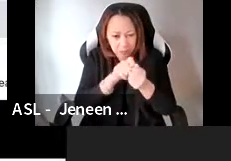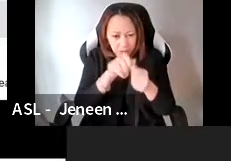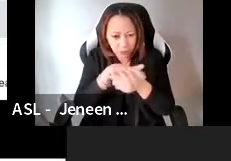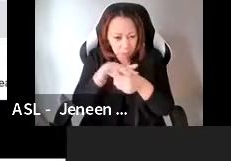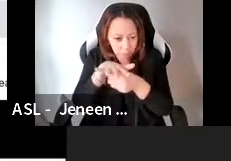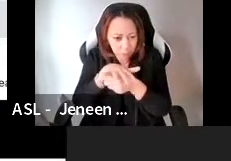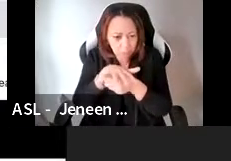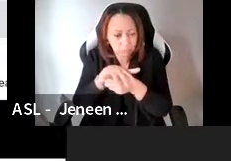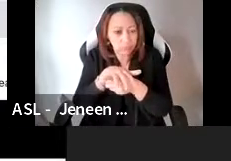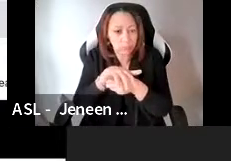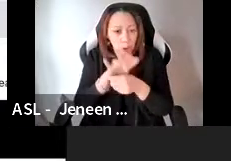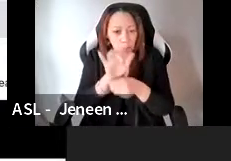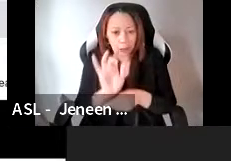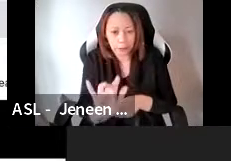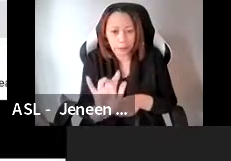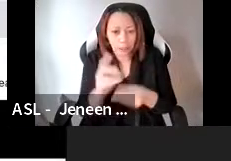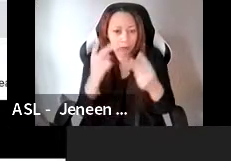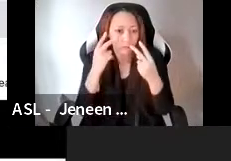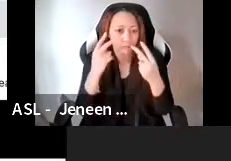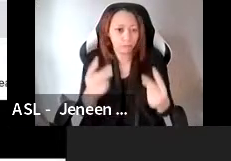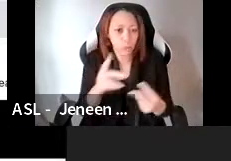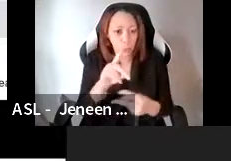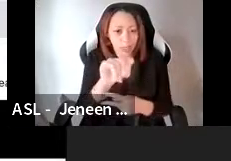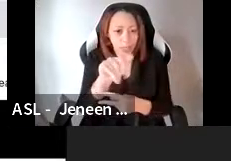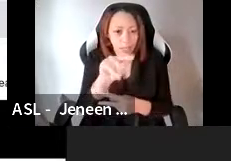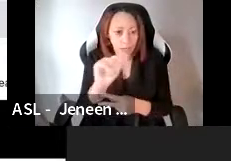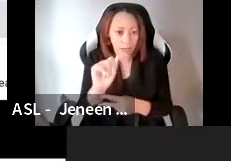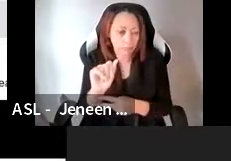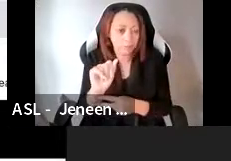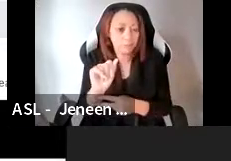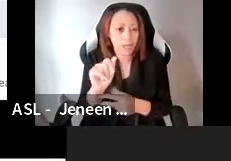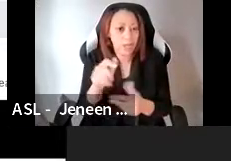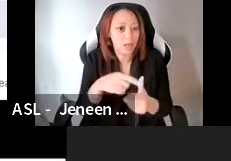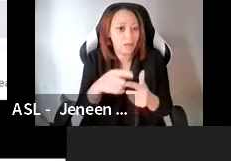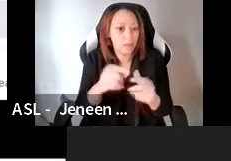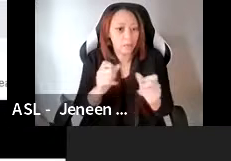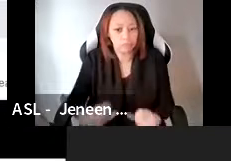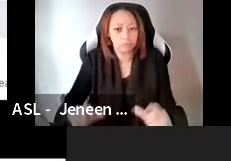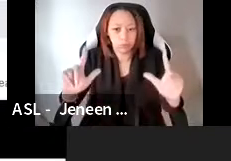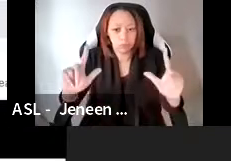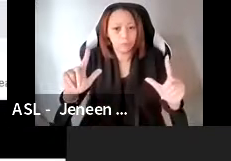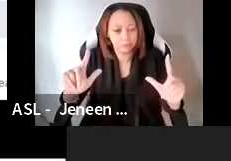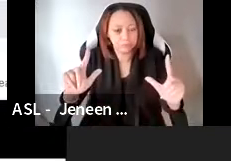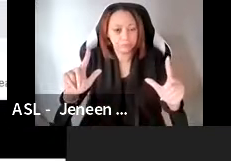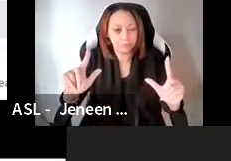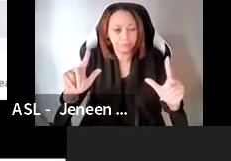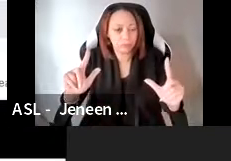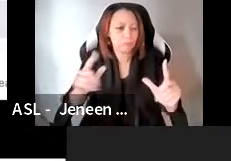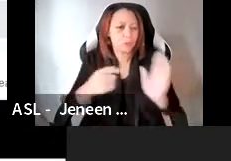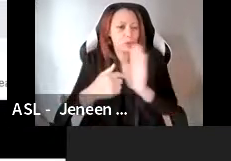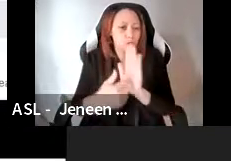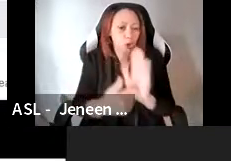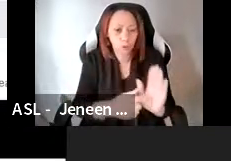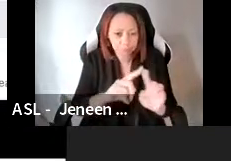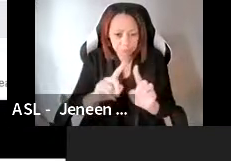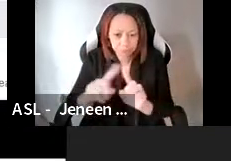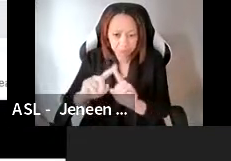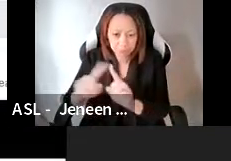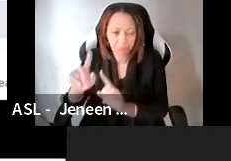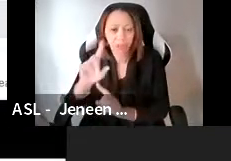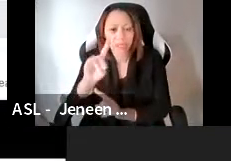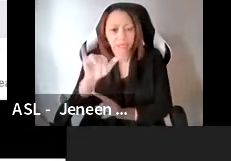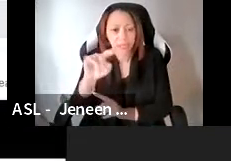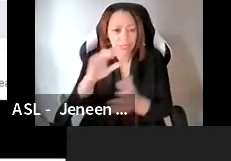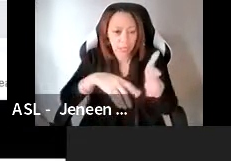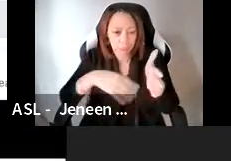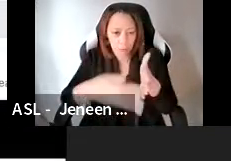click the View Data button, which brings you to a screen that shows you the data tables. Now,